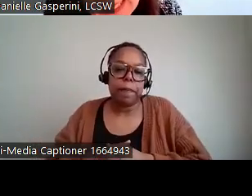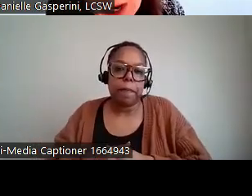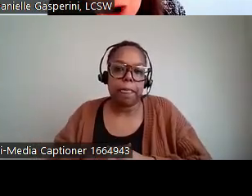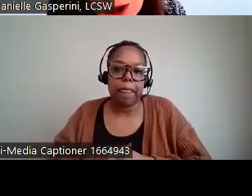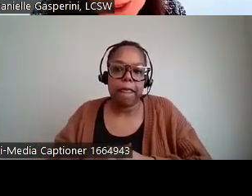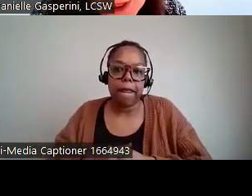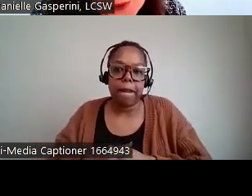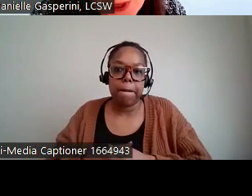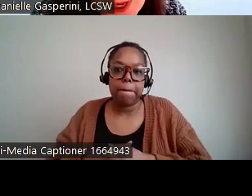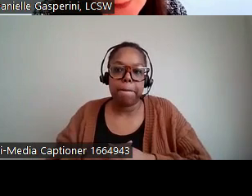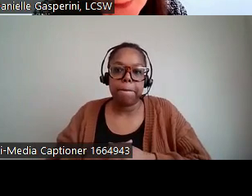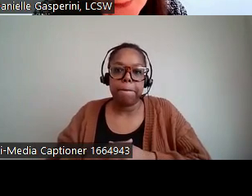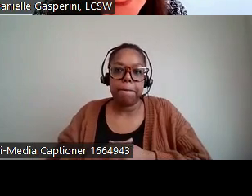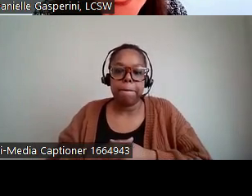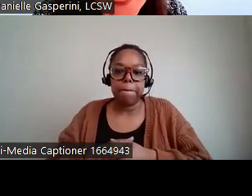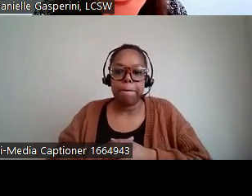And I also